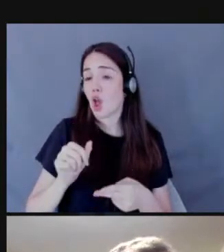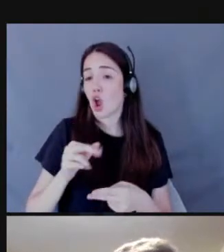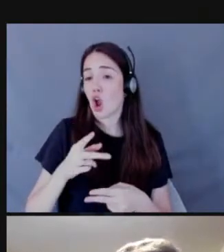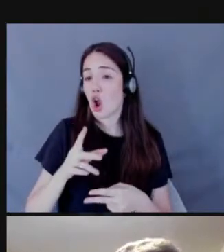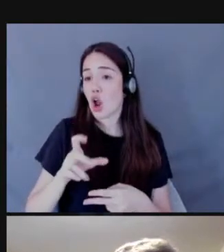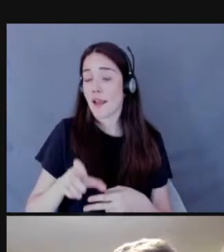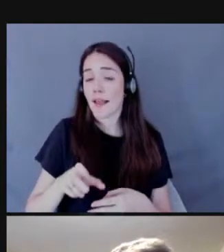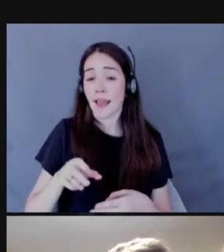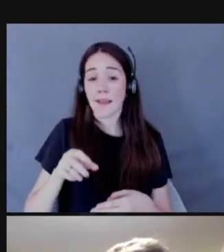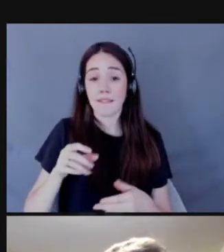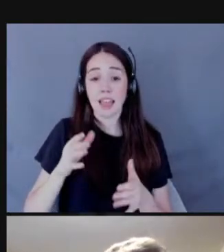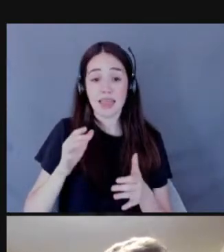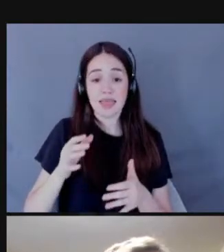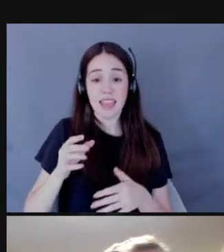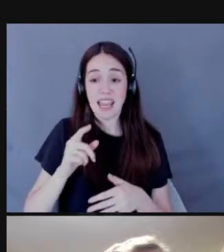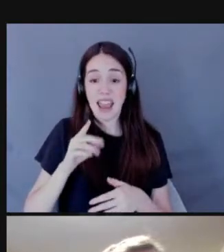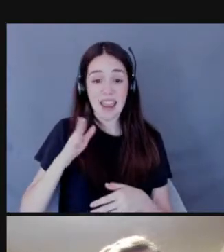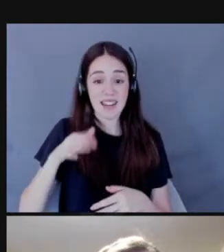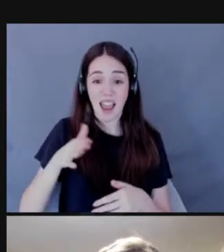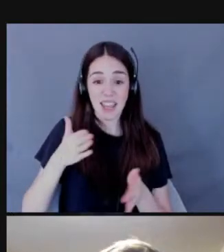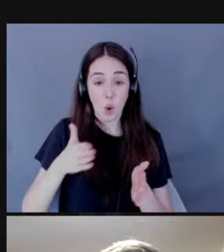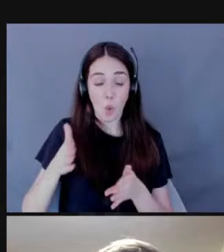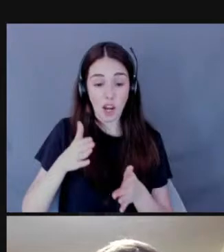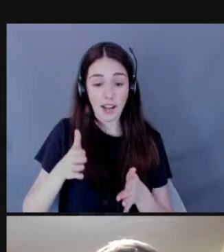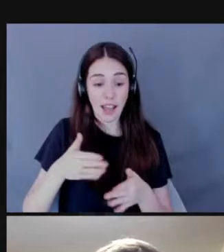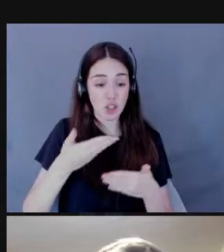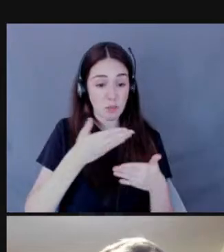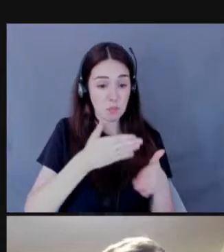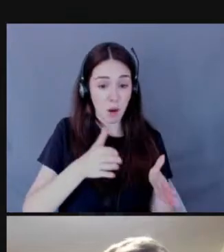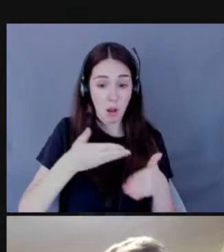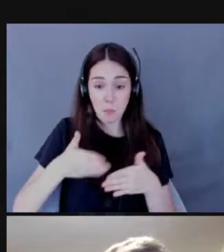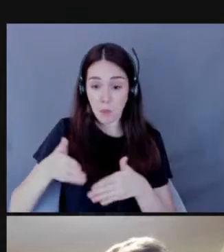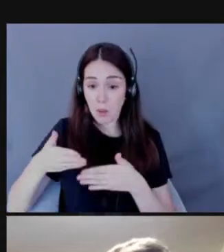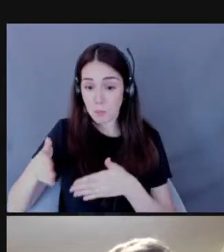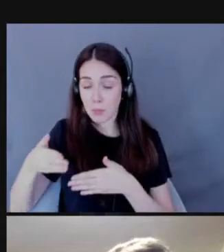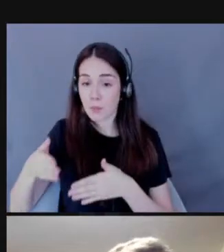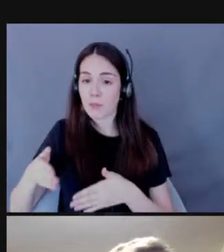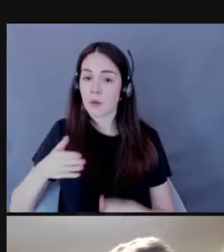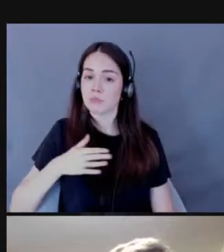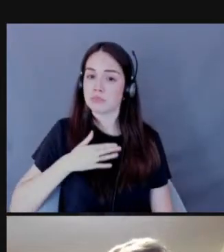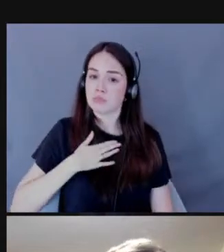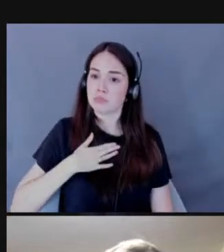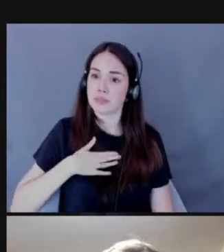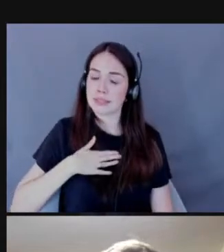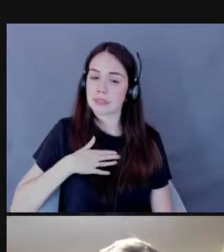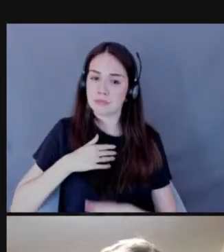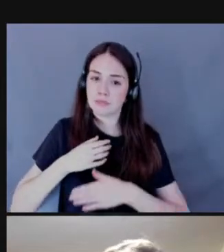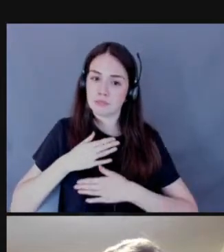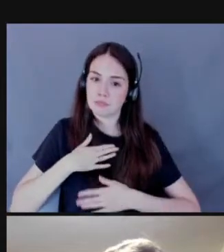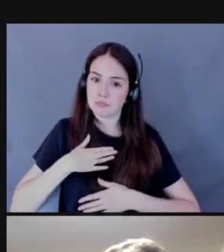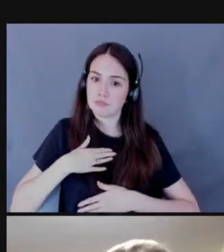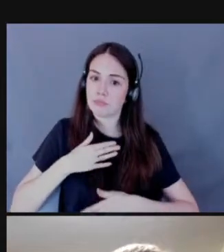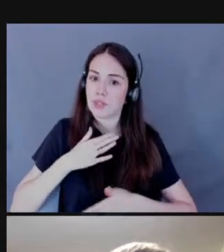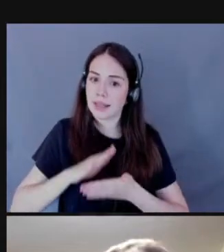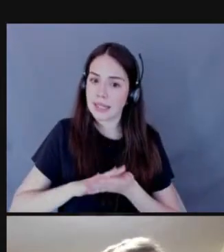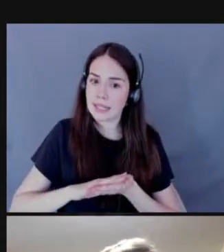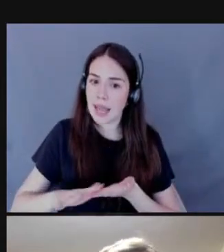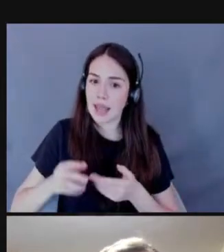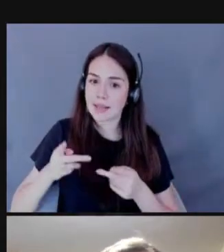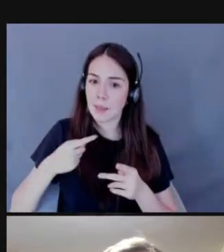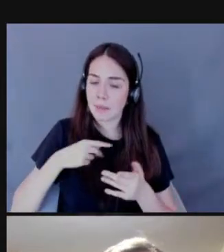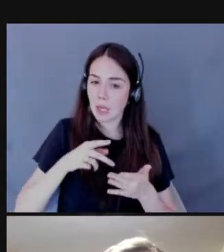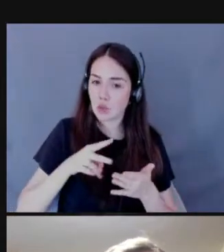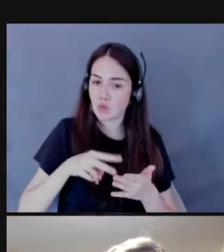been organized at that point. It was just in boxes, and they very generously let me do that. And someday I'm going to sit down and write an